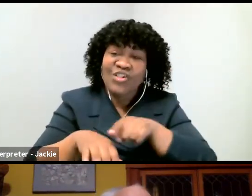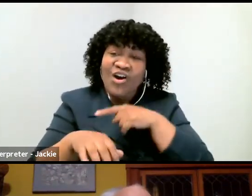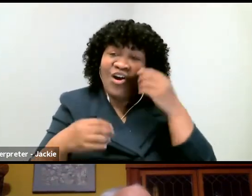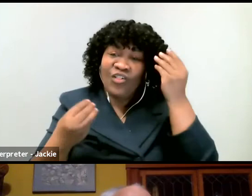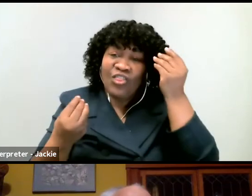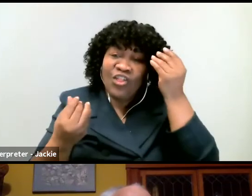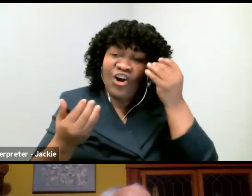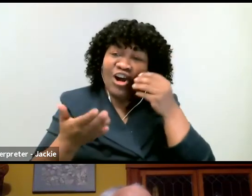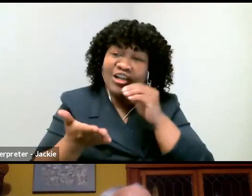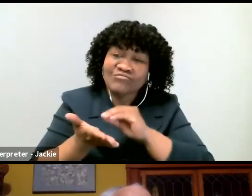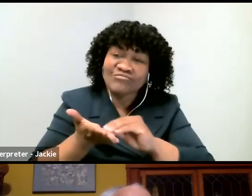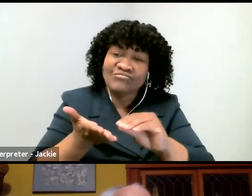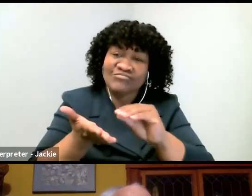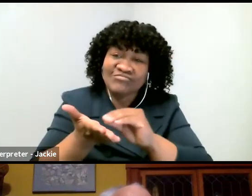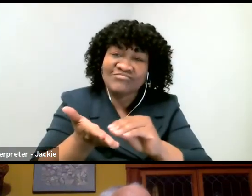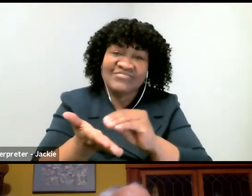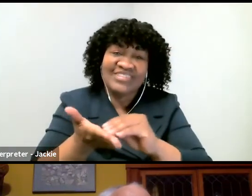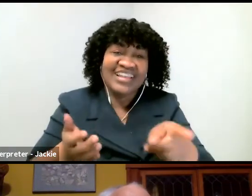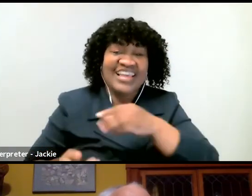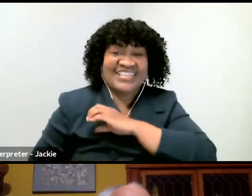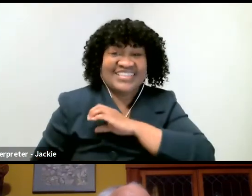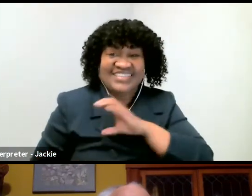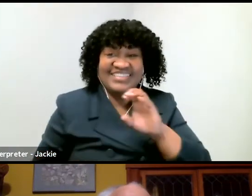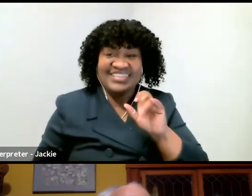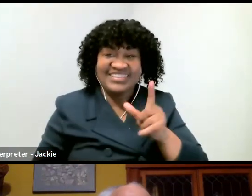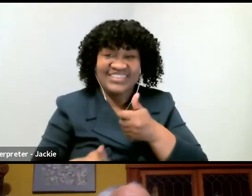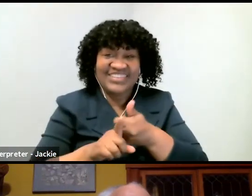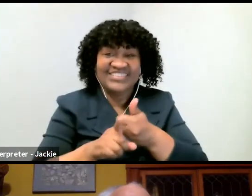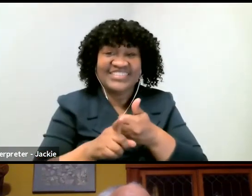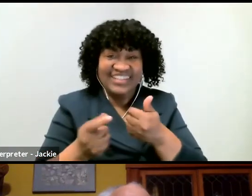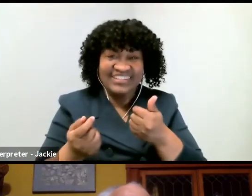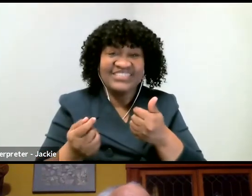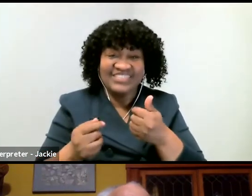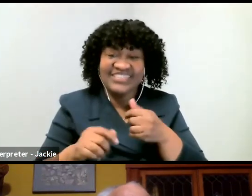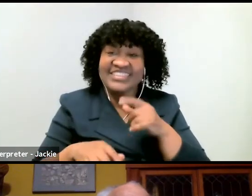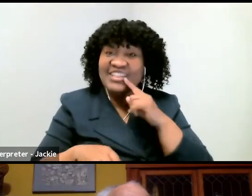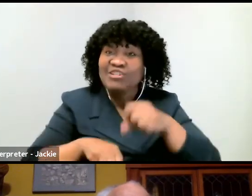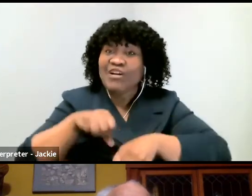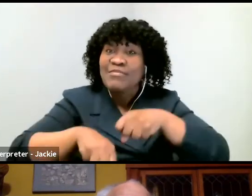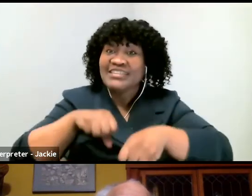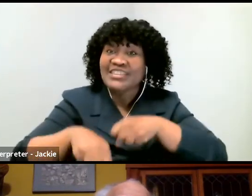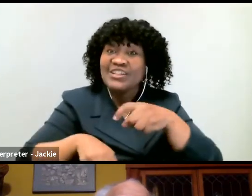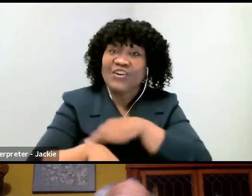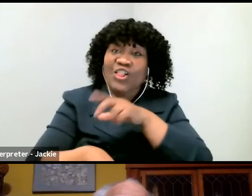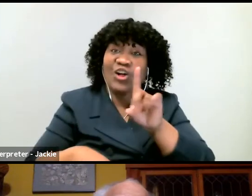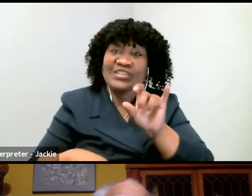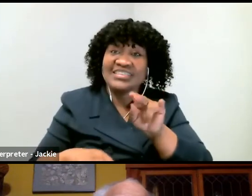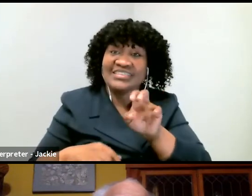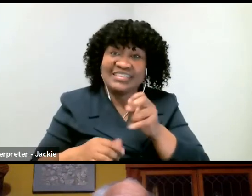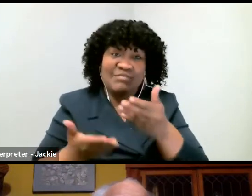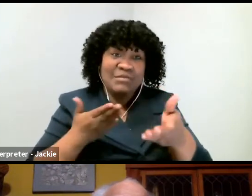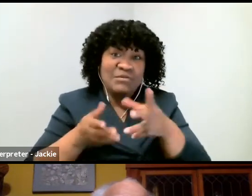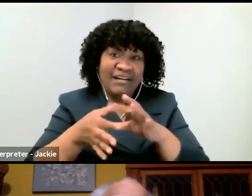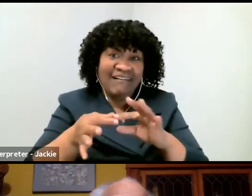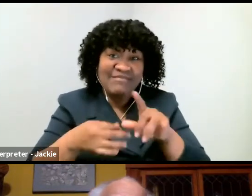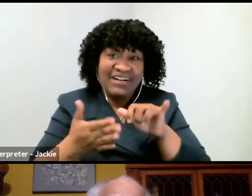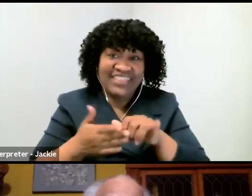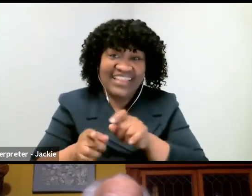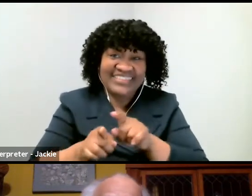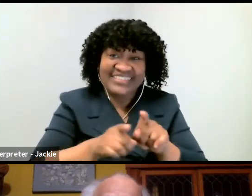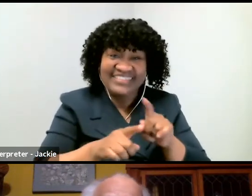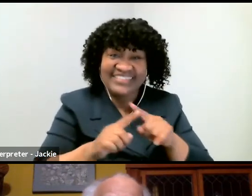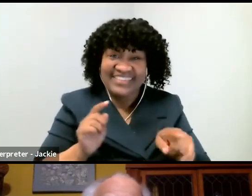And of course, you know, Cecil is a long distance bicycle rider, so he may want to, you know, say something about that.